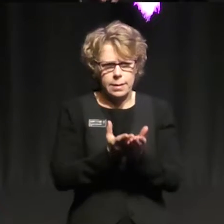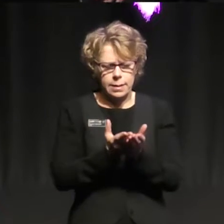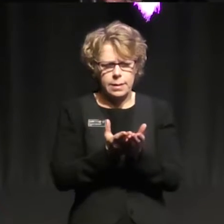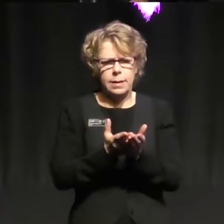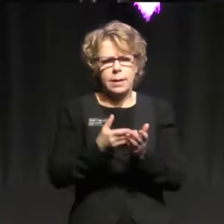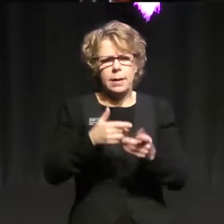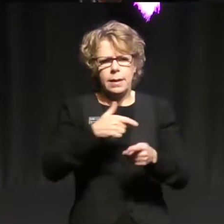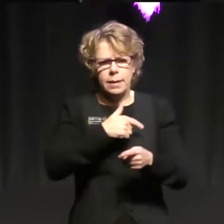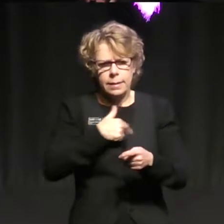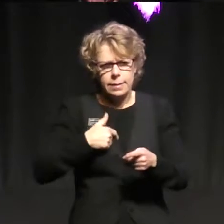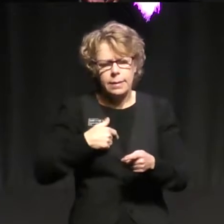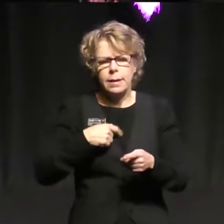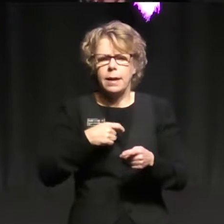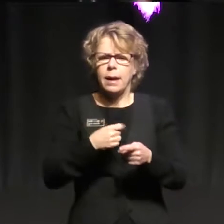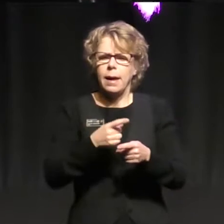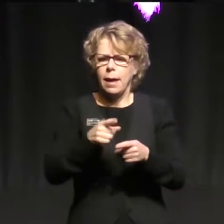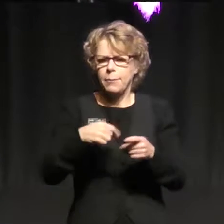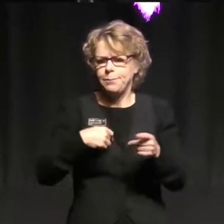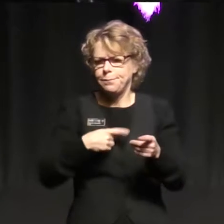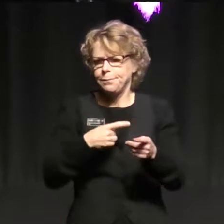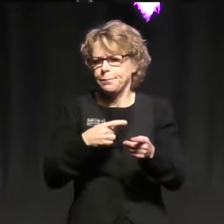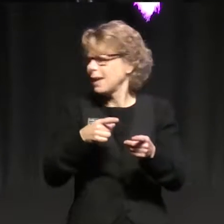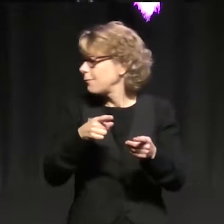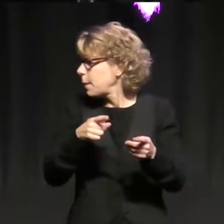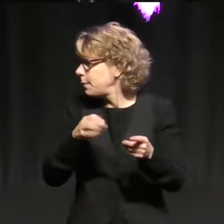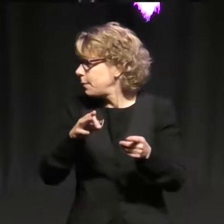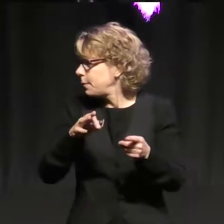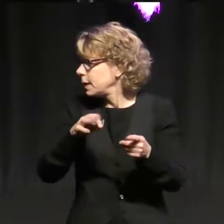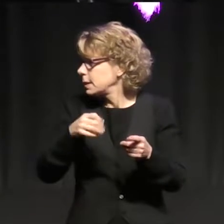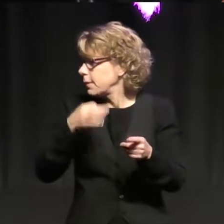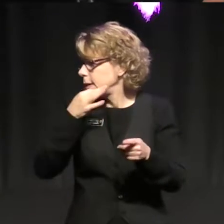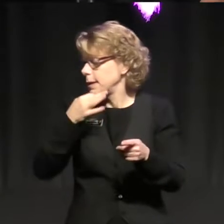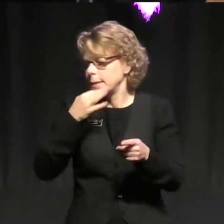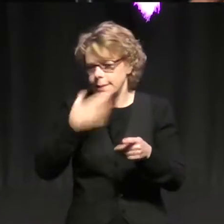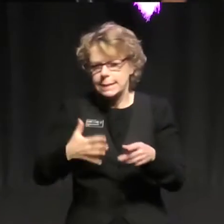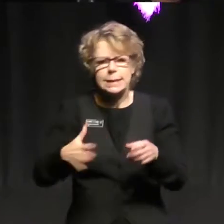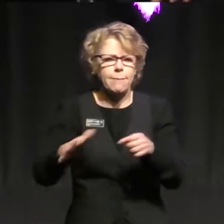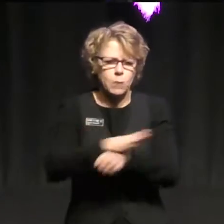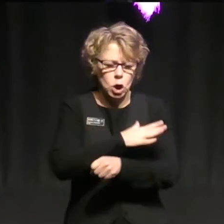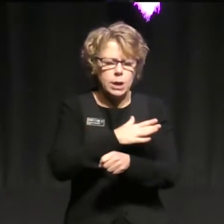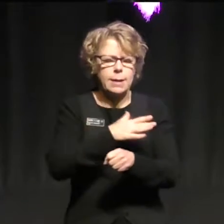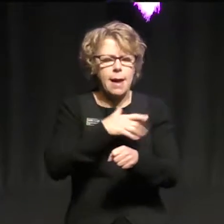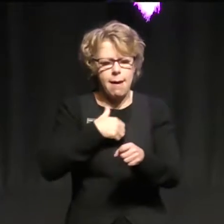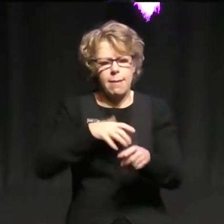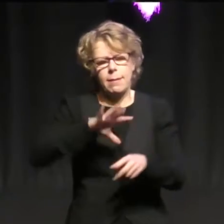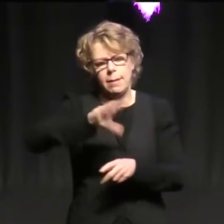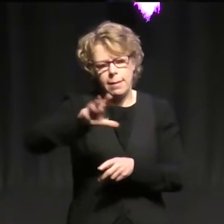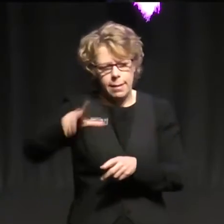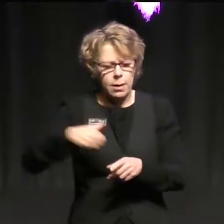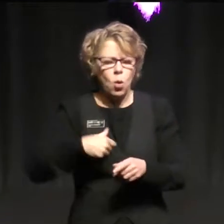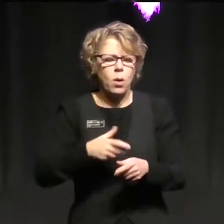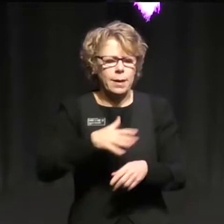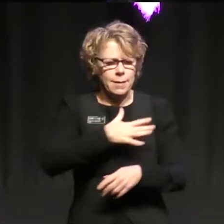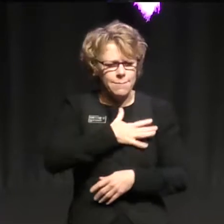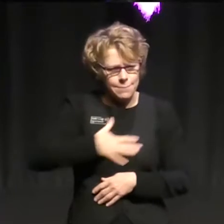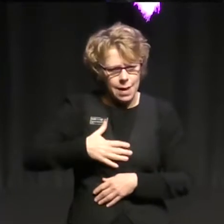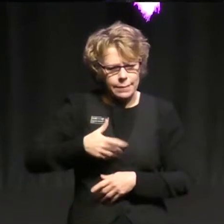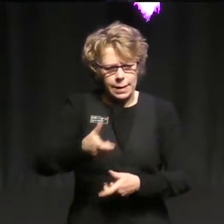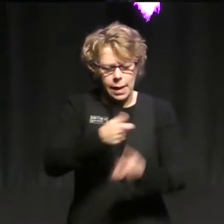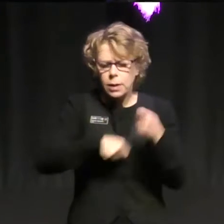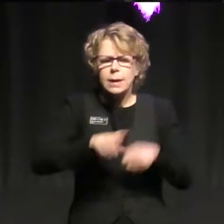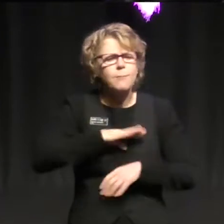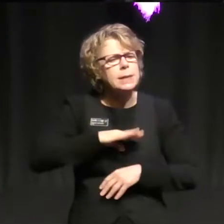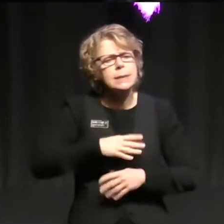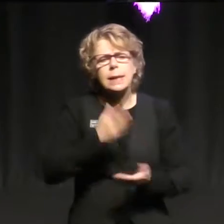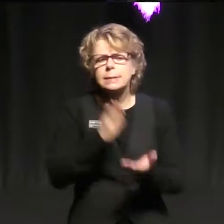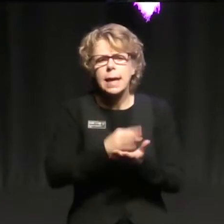work conditions are increasing. The informal sectors and the informal economy in the world, where people have no